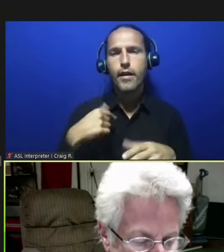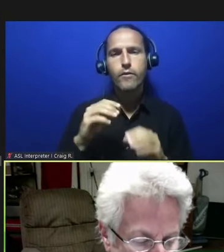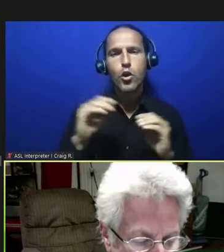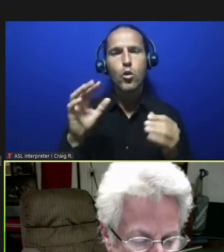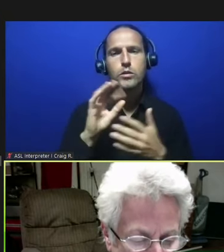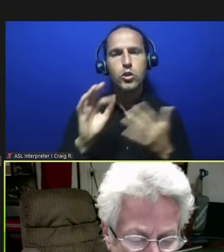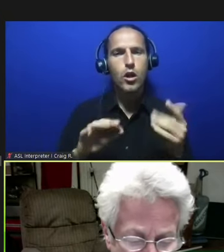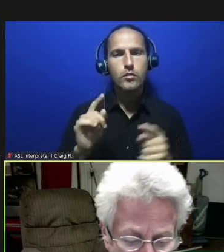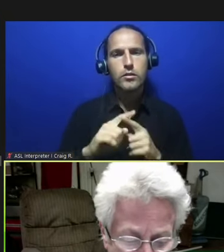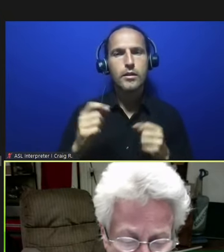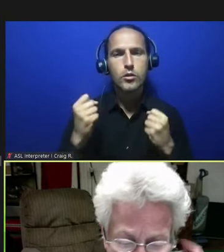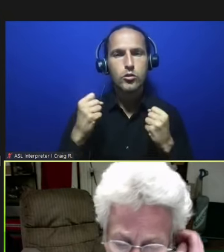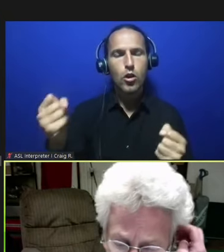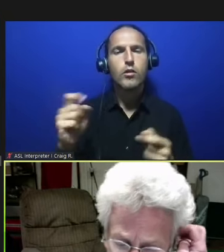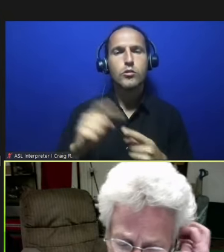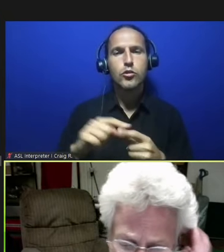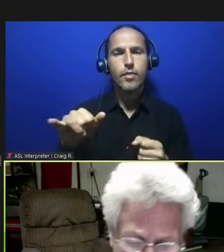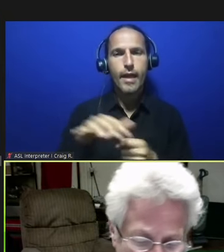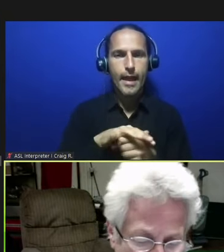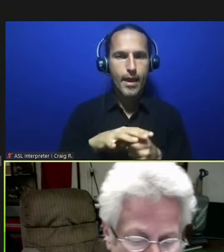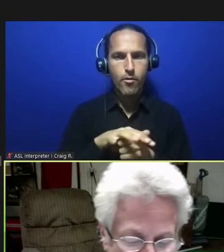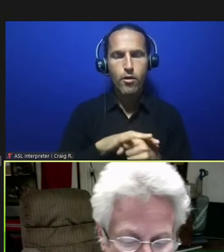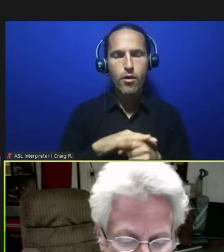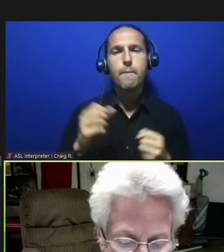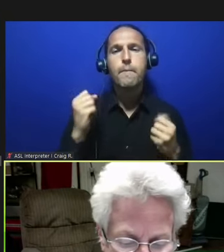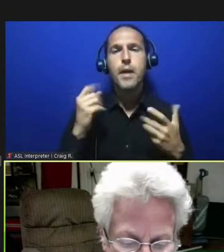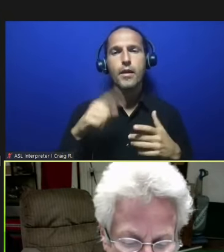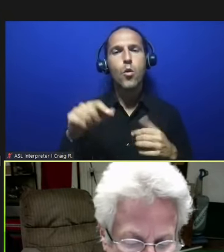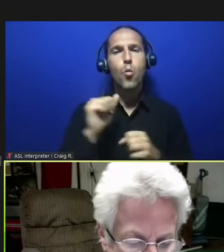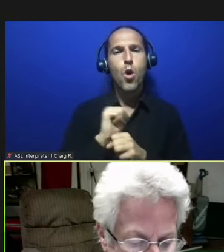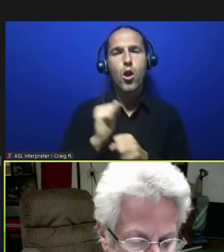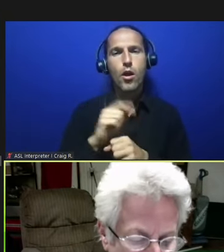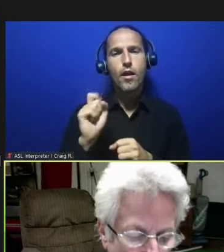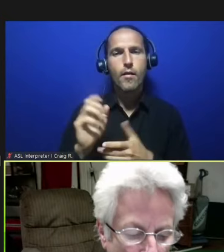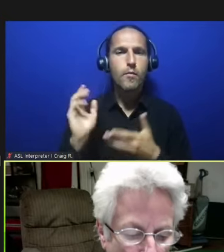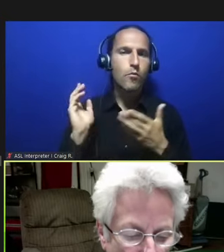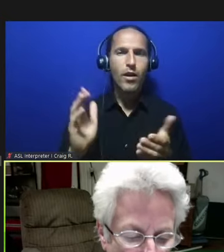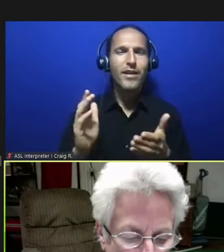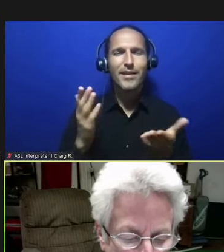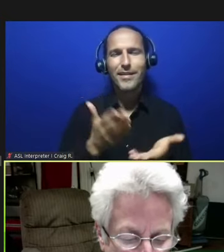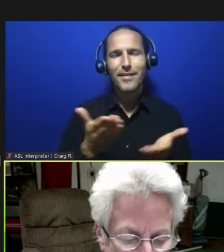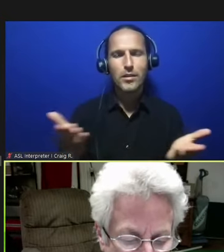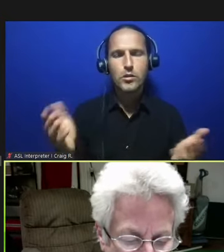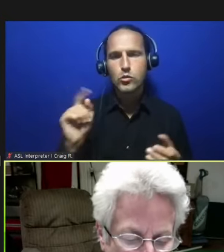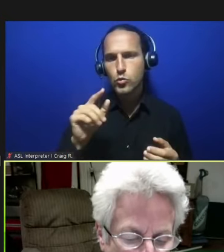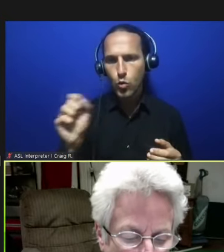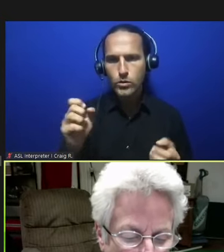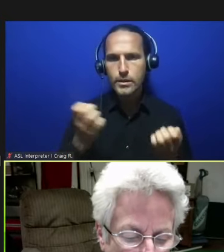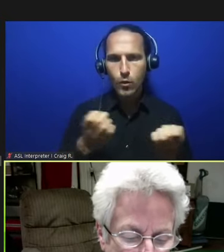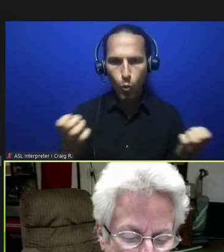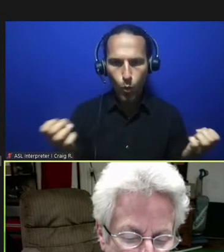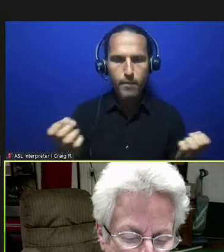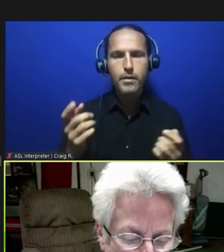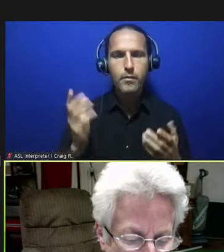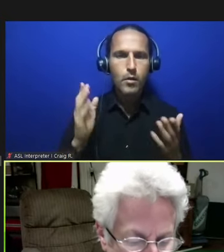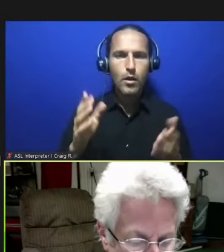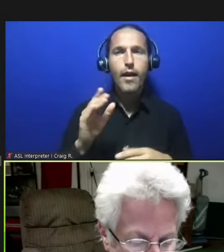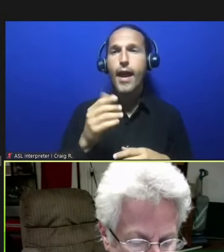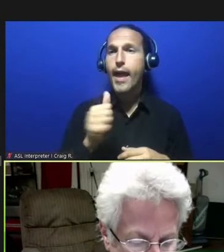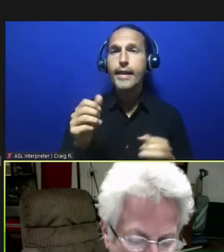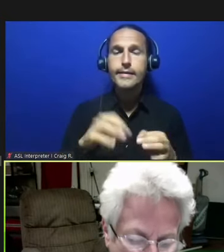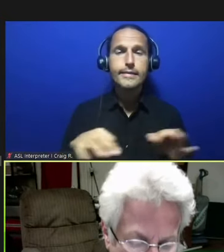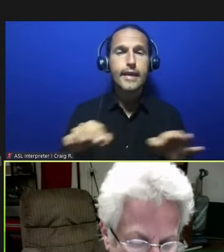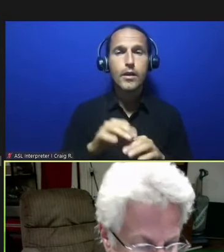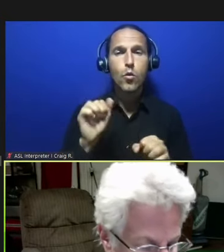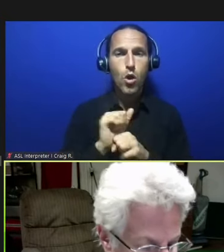choice but to take a car into the area. Many are the workers who have to carry tools and equipment to do their job, and essential workers who